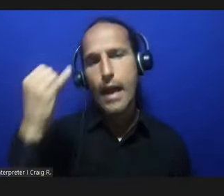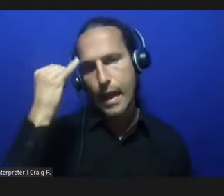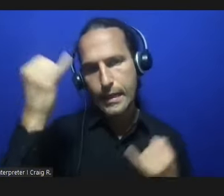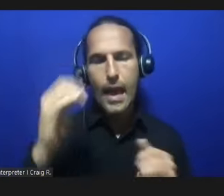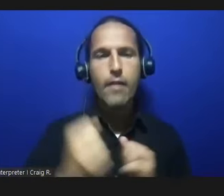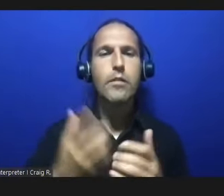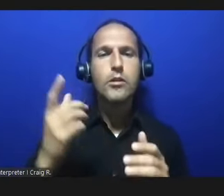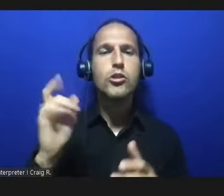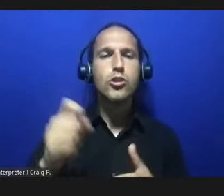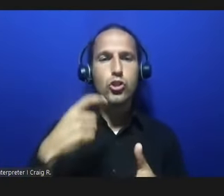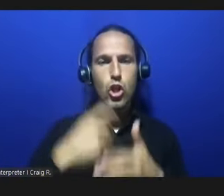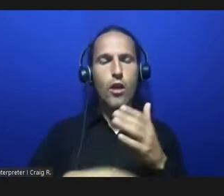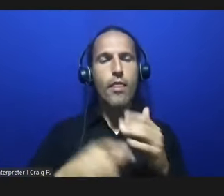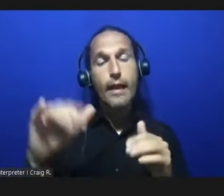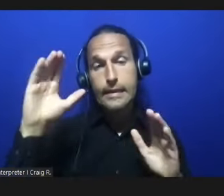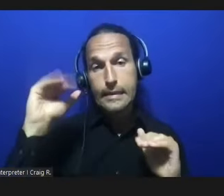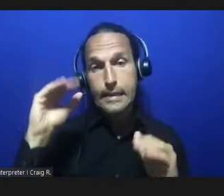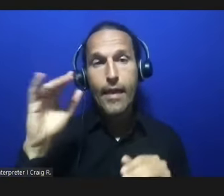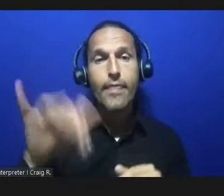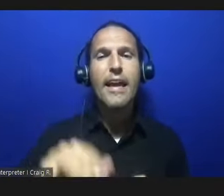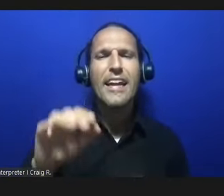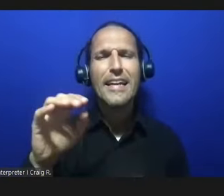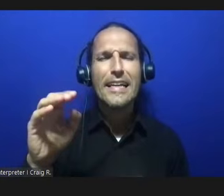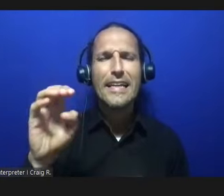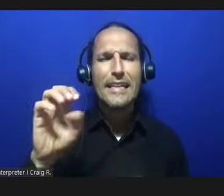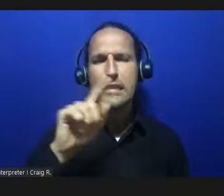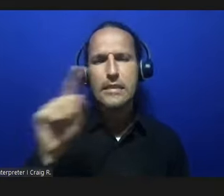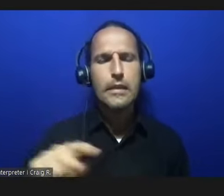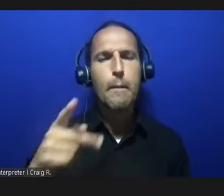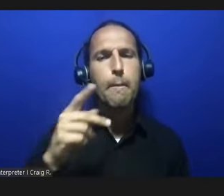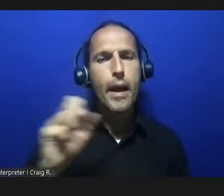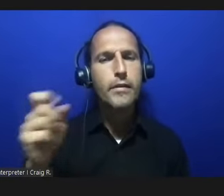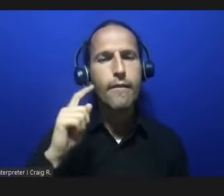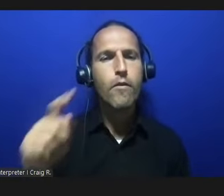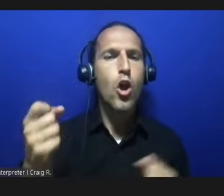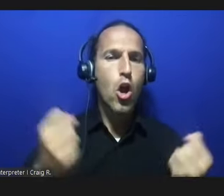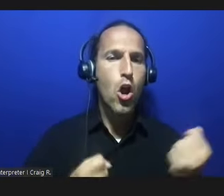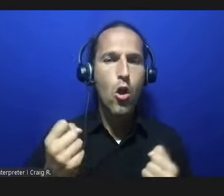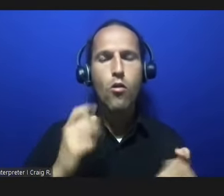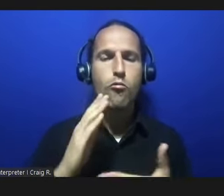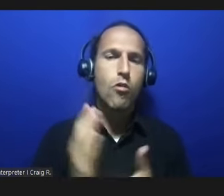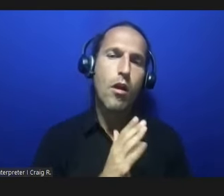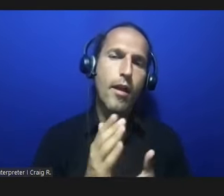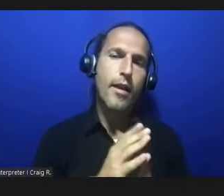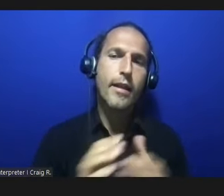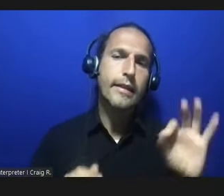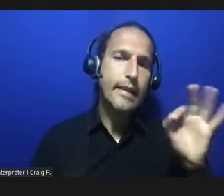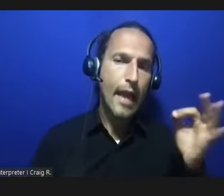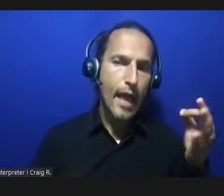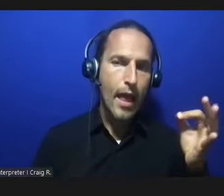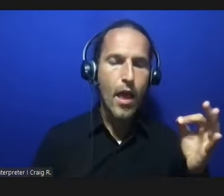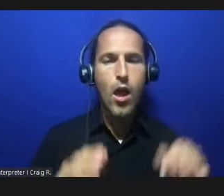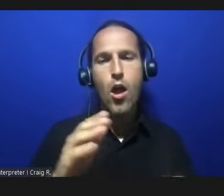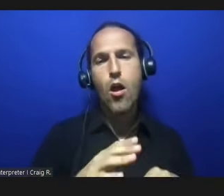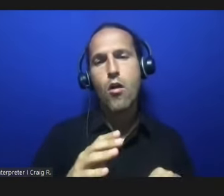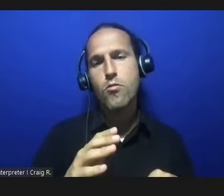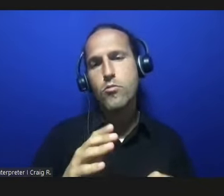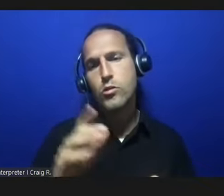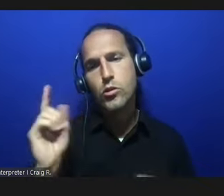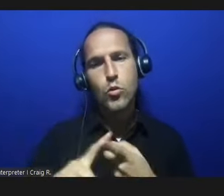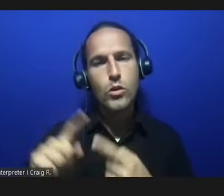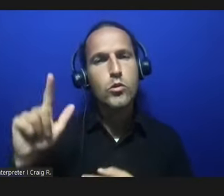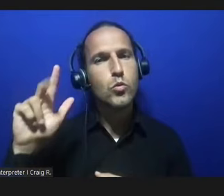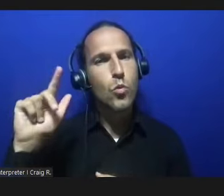rates, we anticipate that the Easy Pass peak period toll for automobiles will range from roughly $9 on the lower end